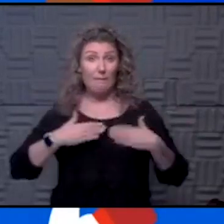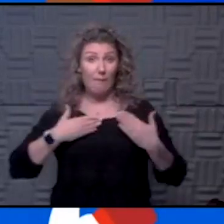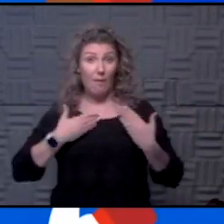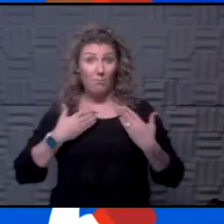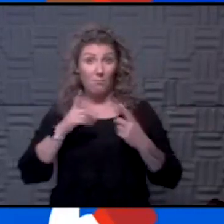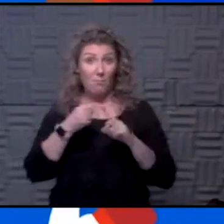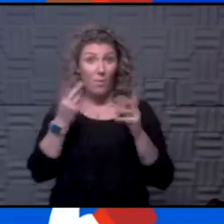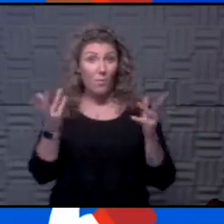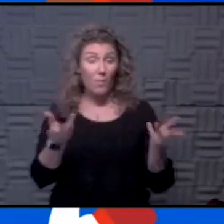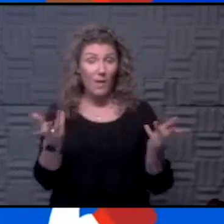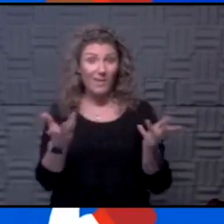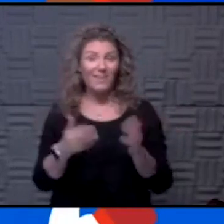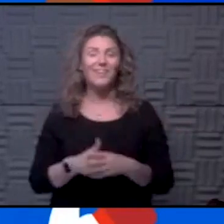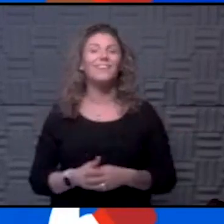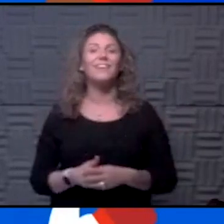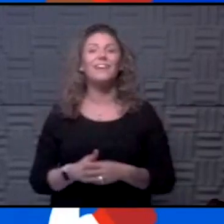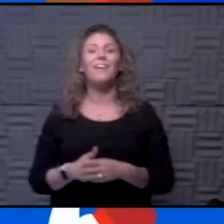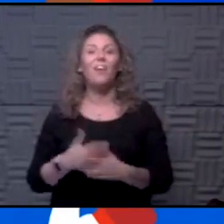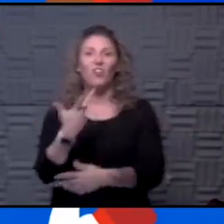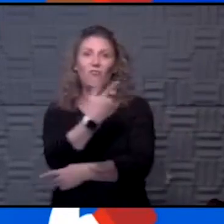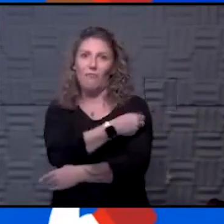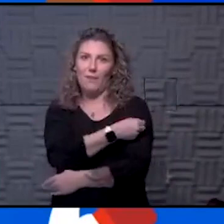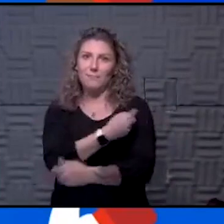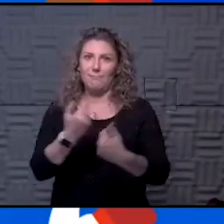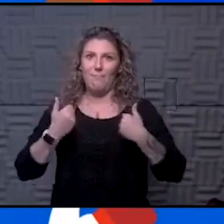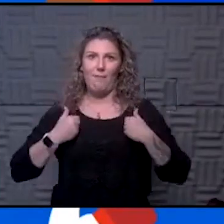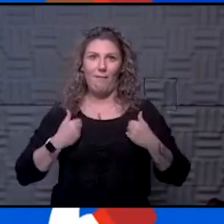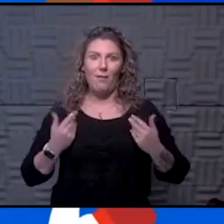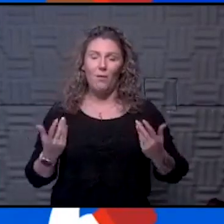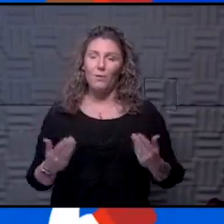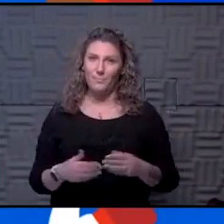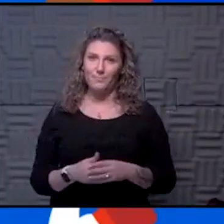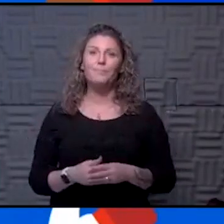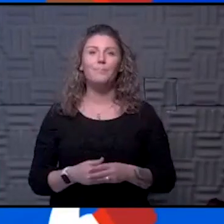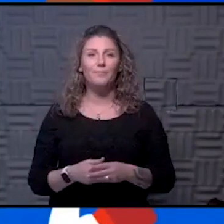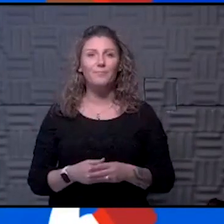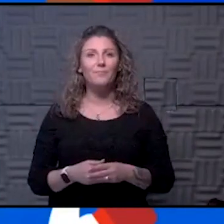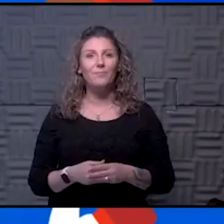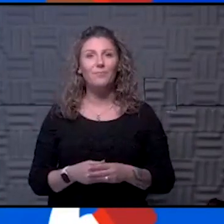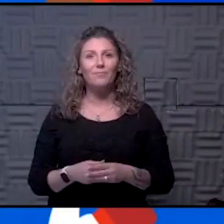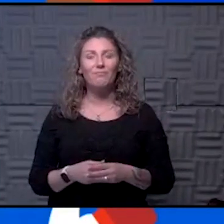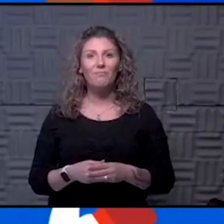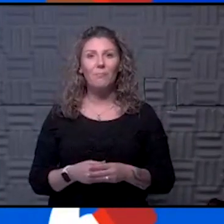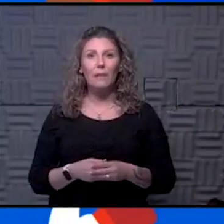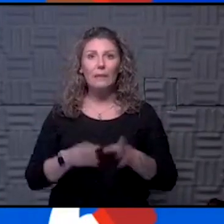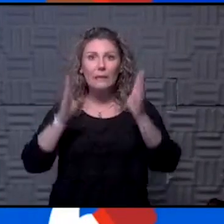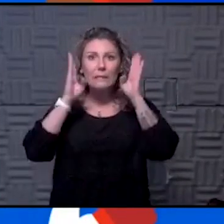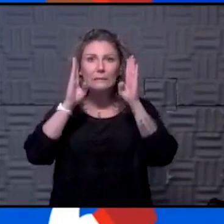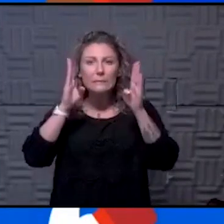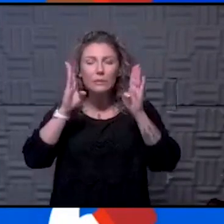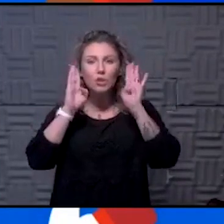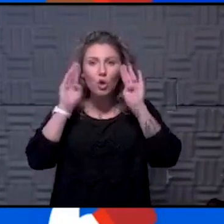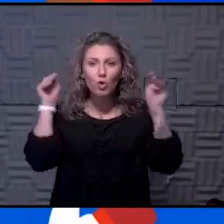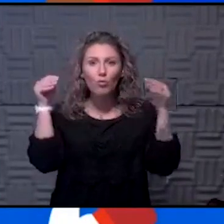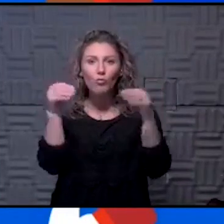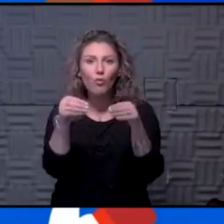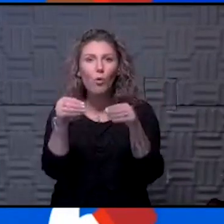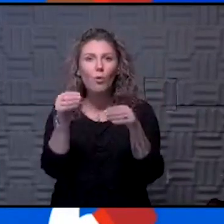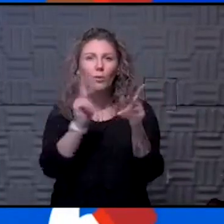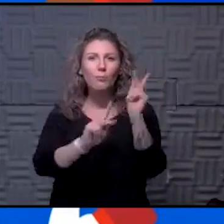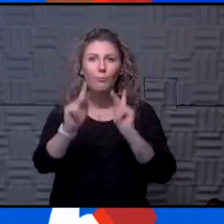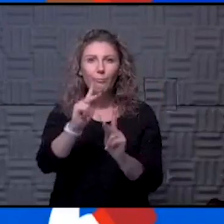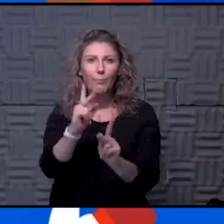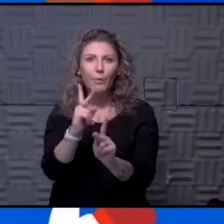is that we have vaccines. And we have focused a lot of attention on getting people